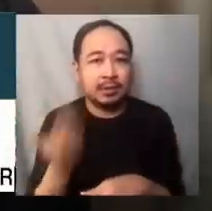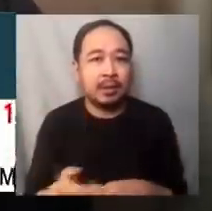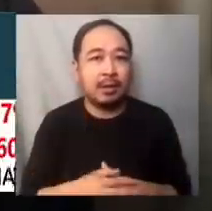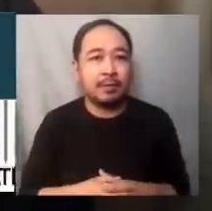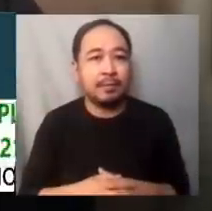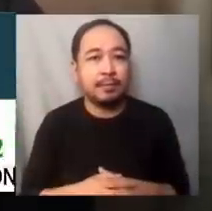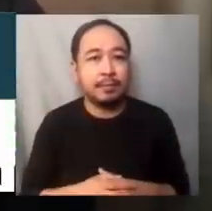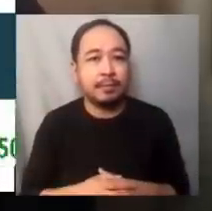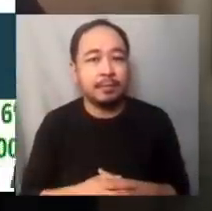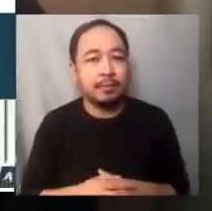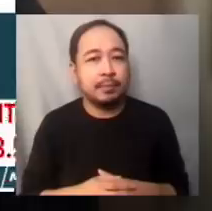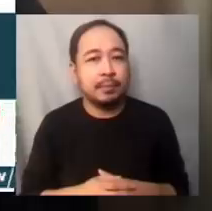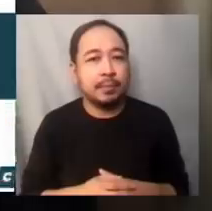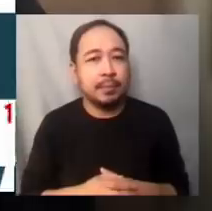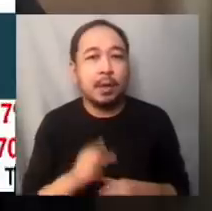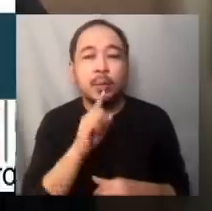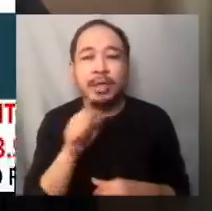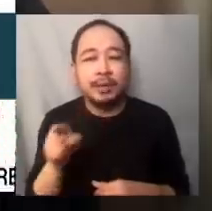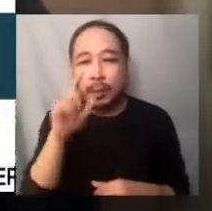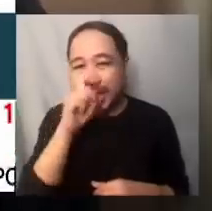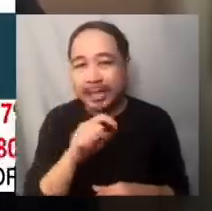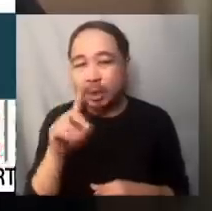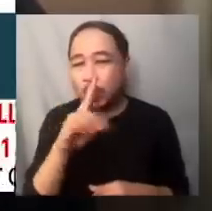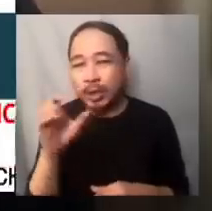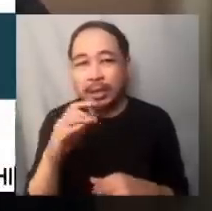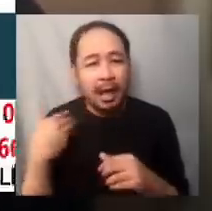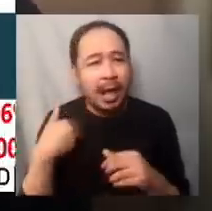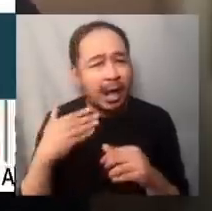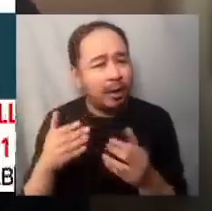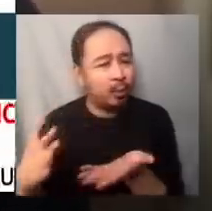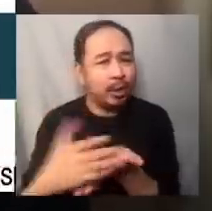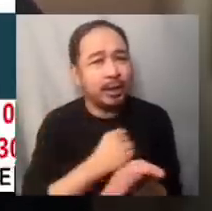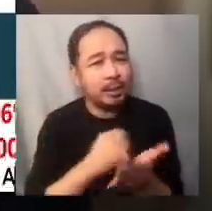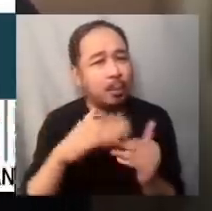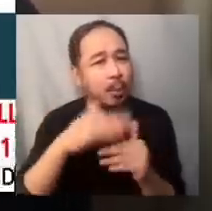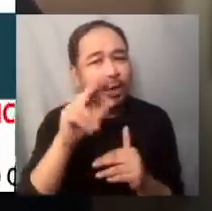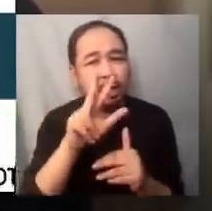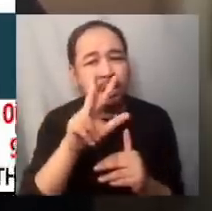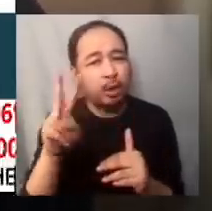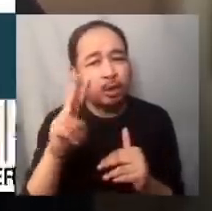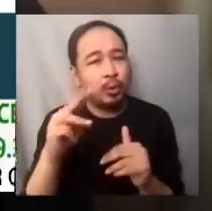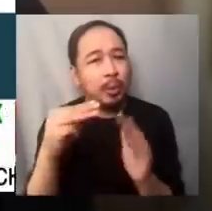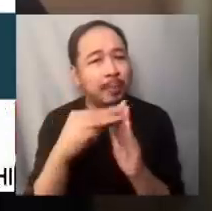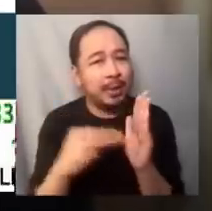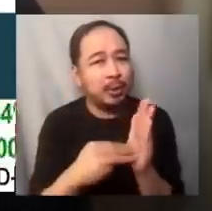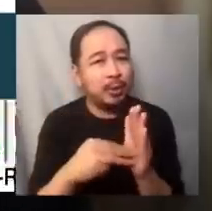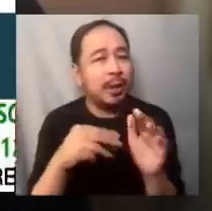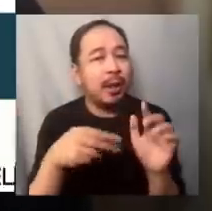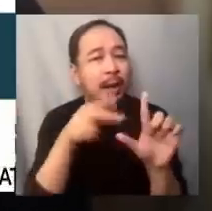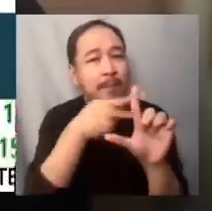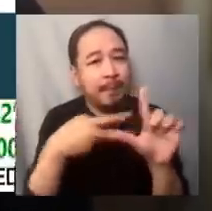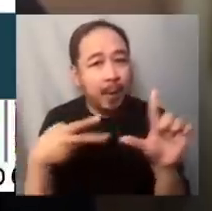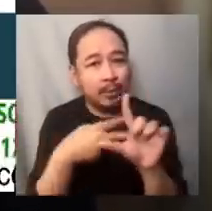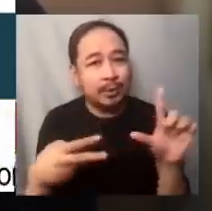It's quite astonishing that at the age of 100, he raised more than £32 million for the NHS on his own, and